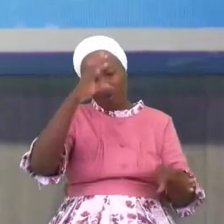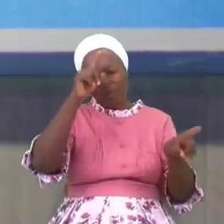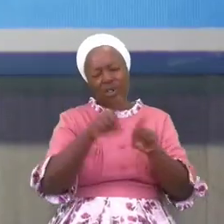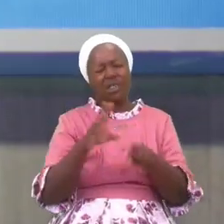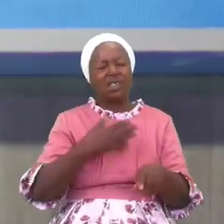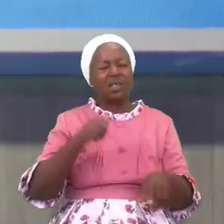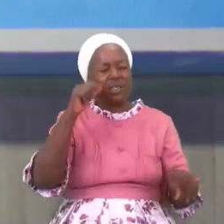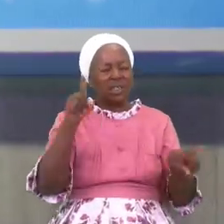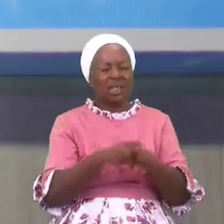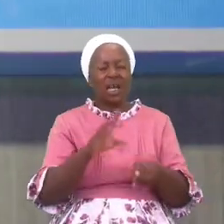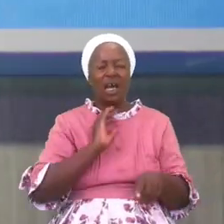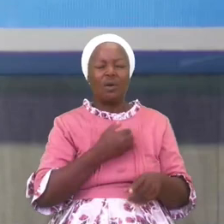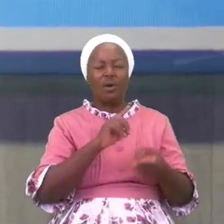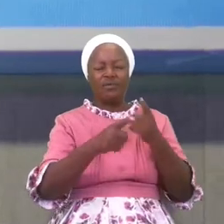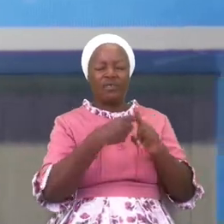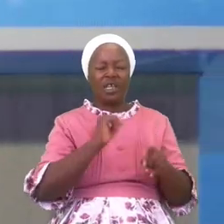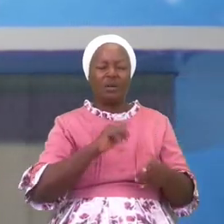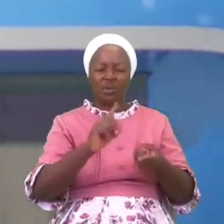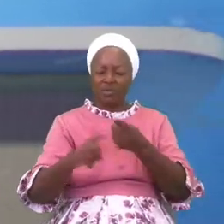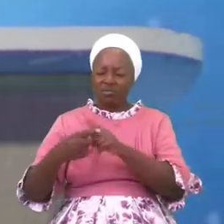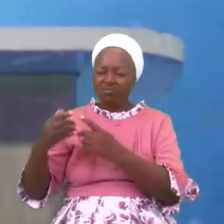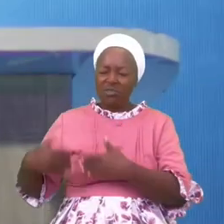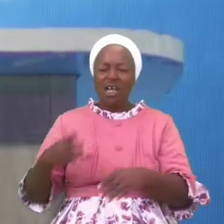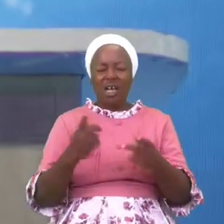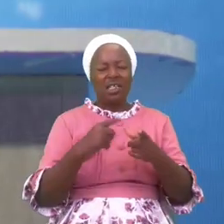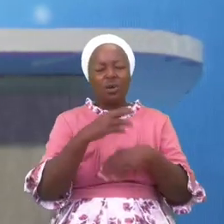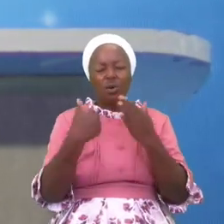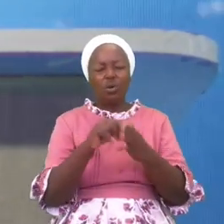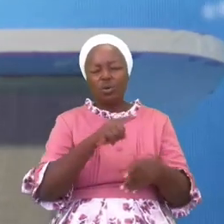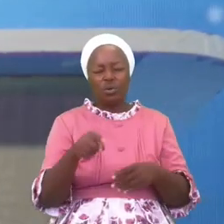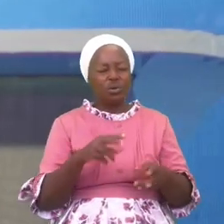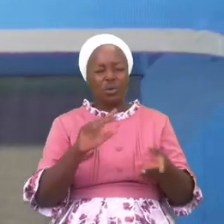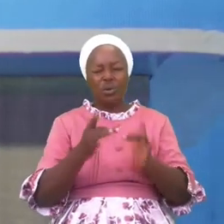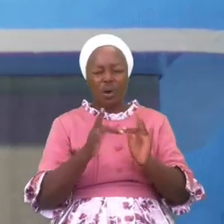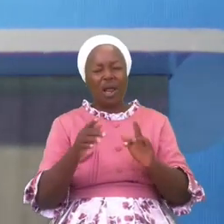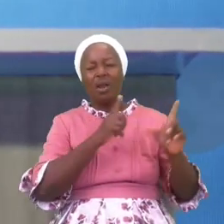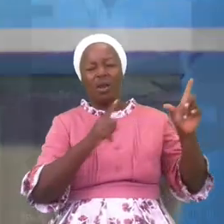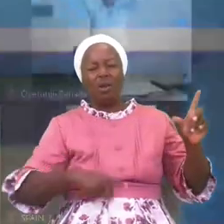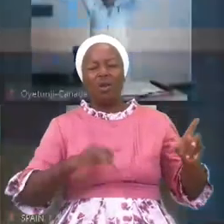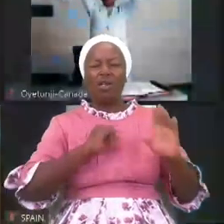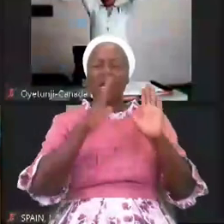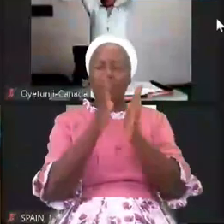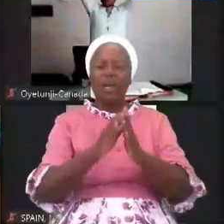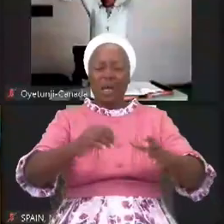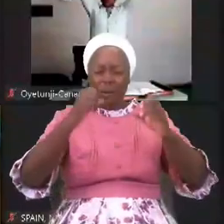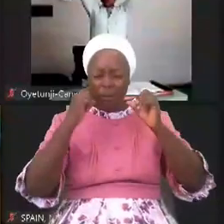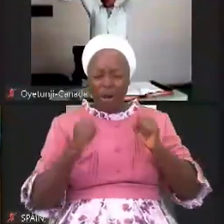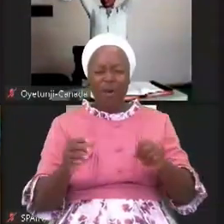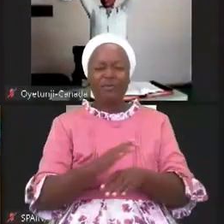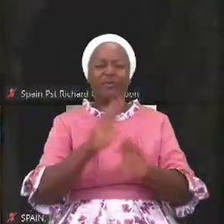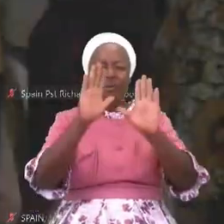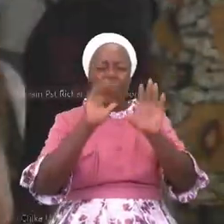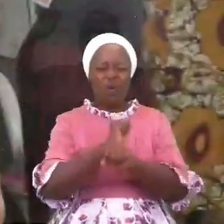all those online, Lord, I pray powerful miracles in every life tonight, in